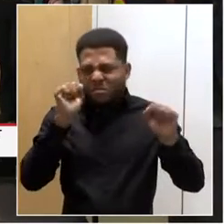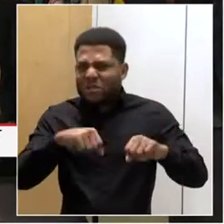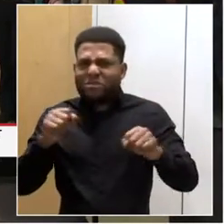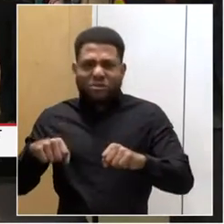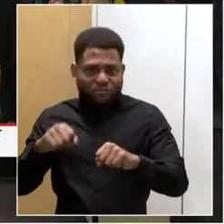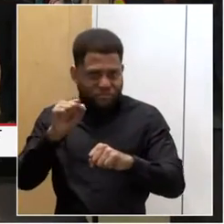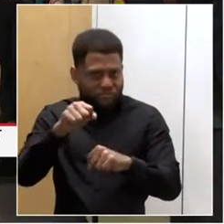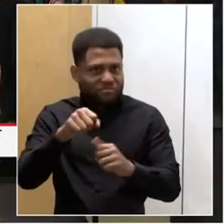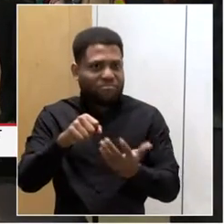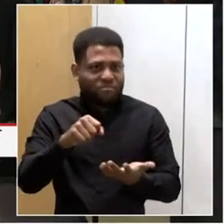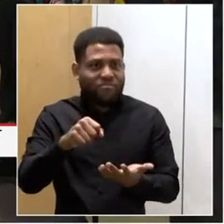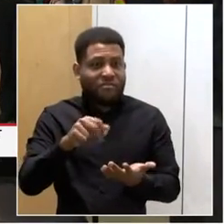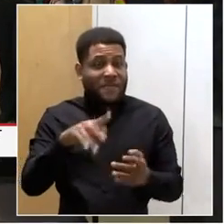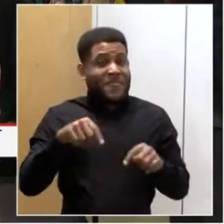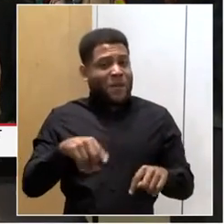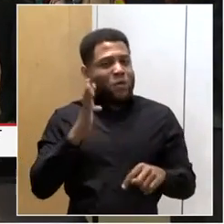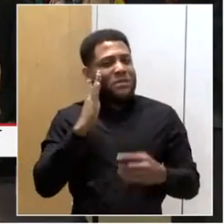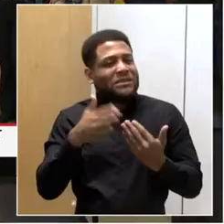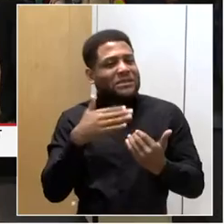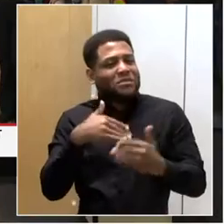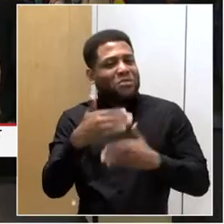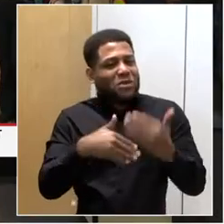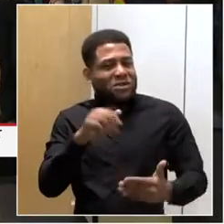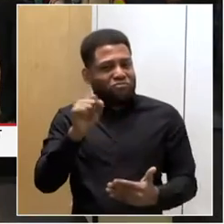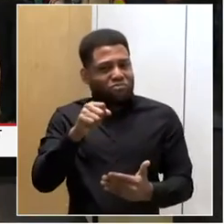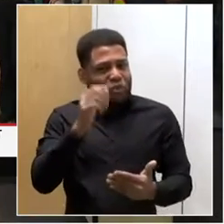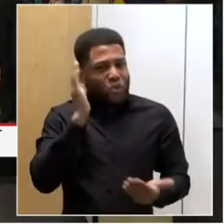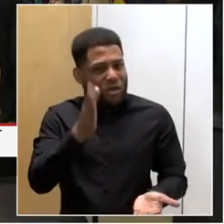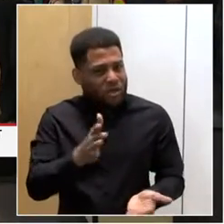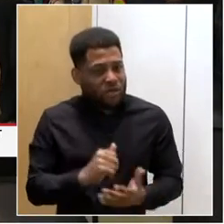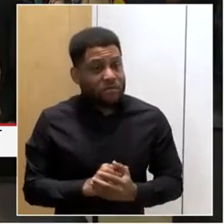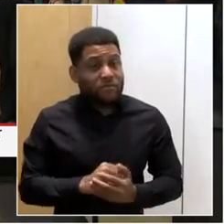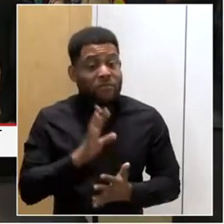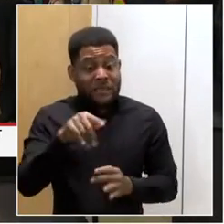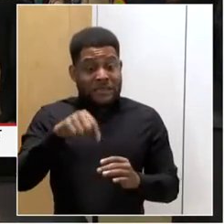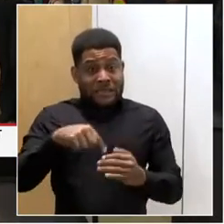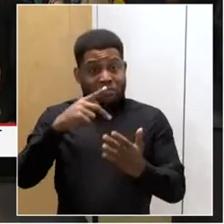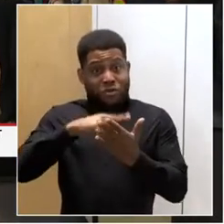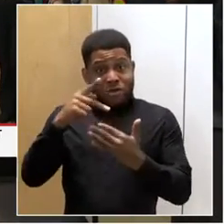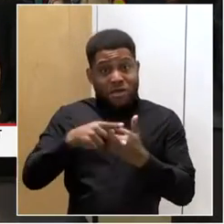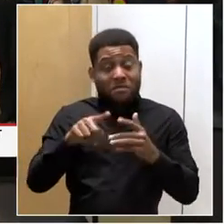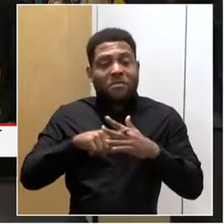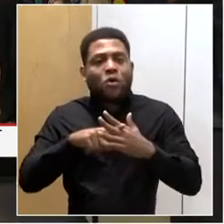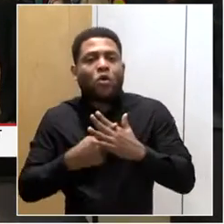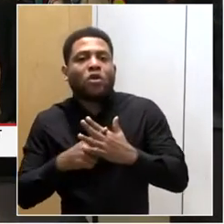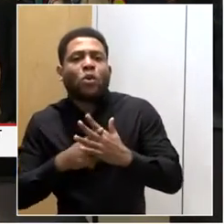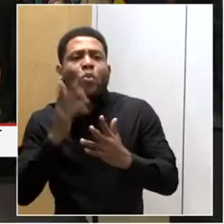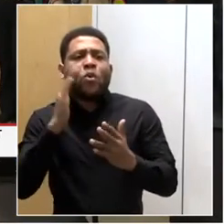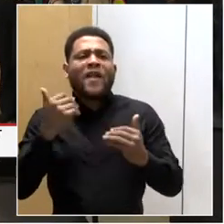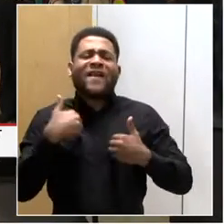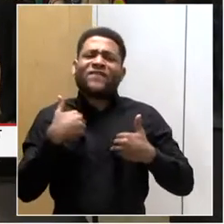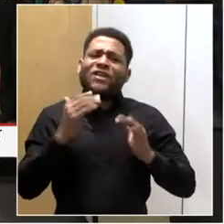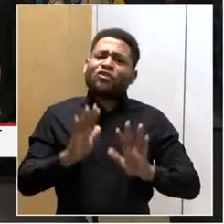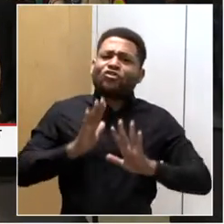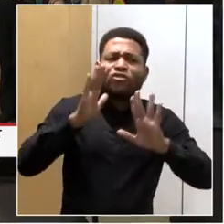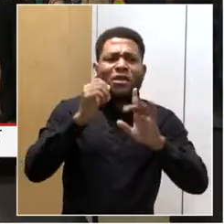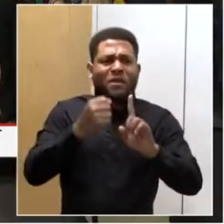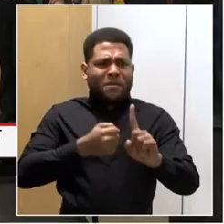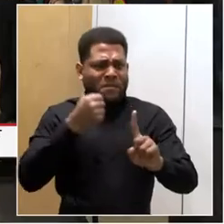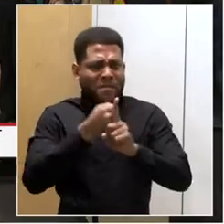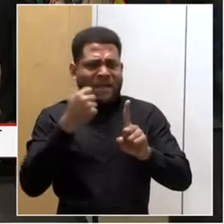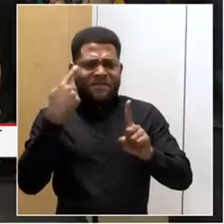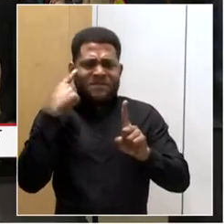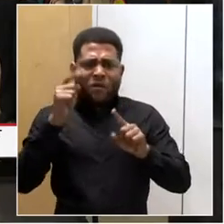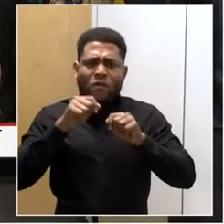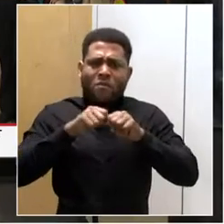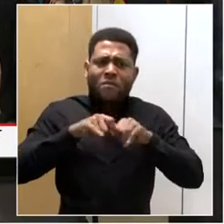easy process. This initiative will have a great impact on reinvigorating downtown and, frankly, other